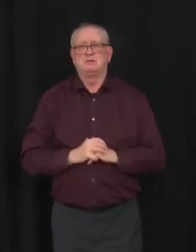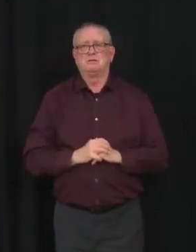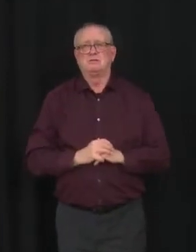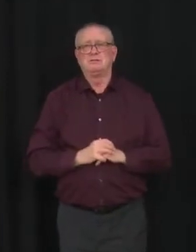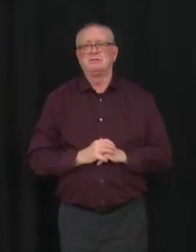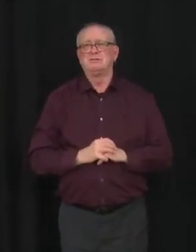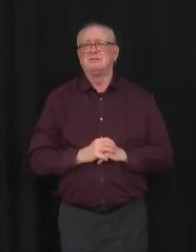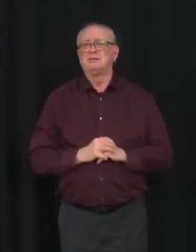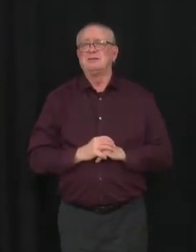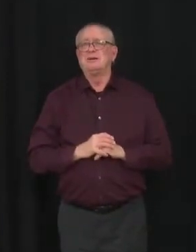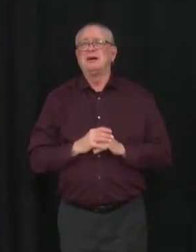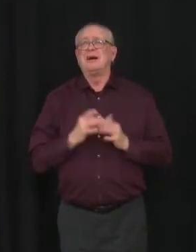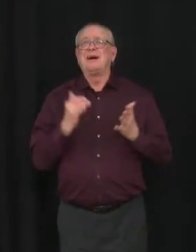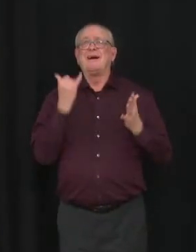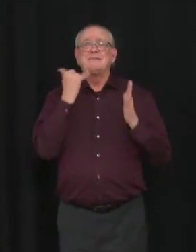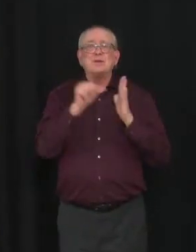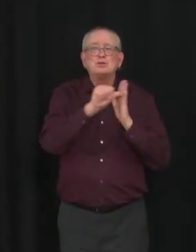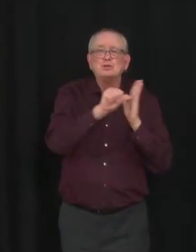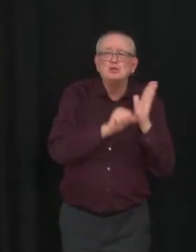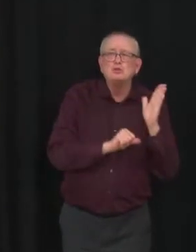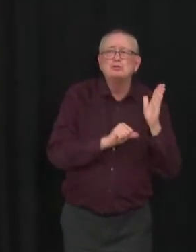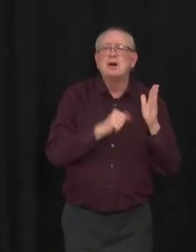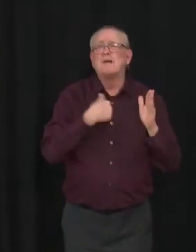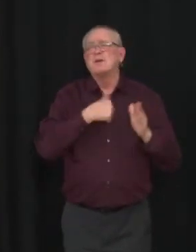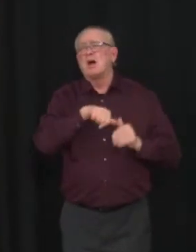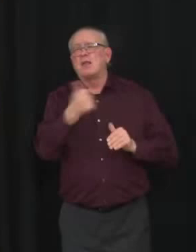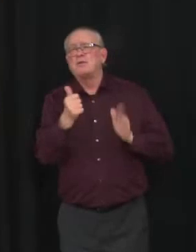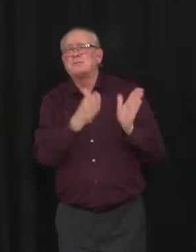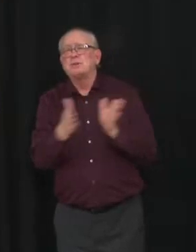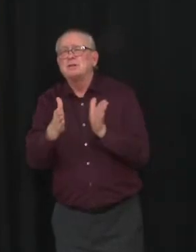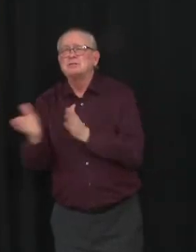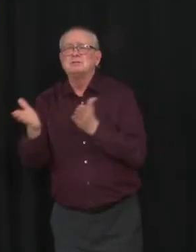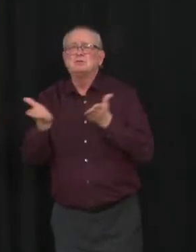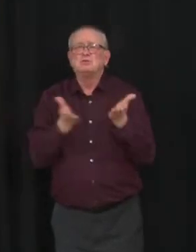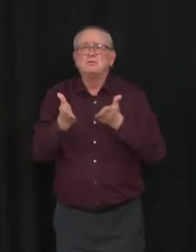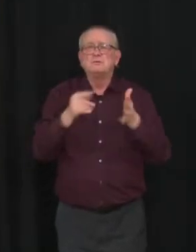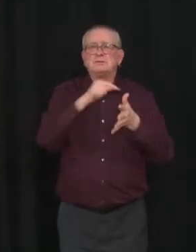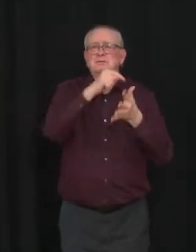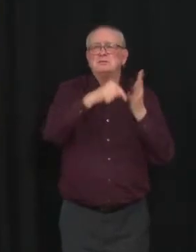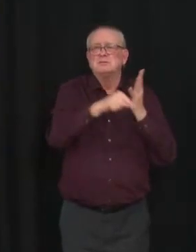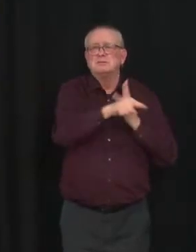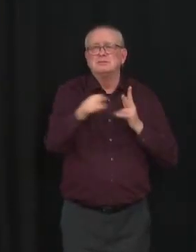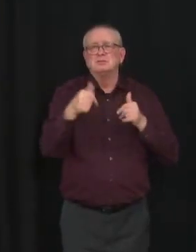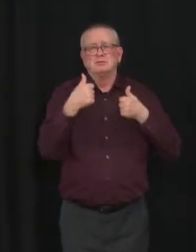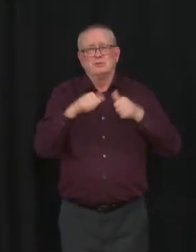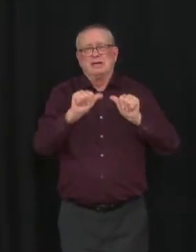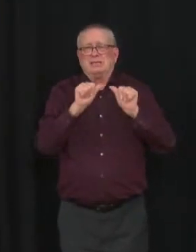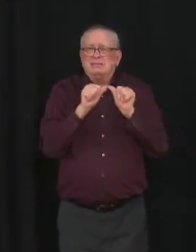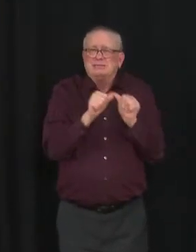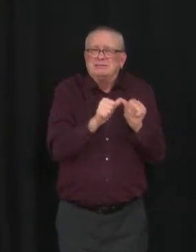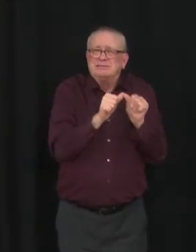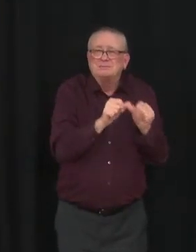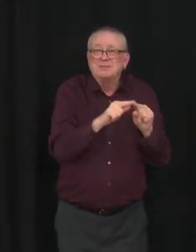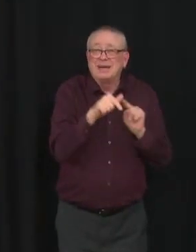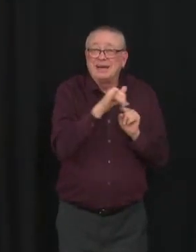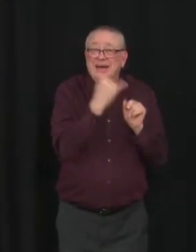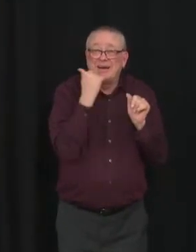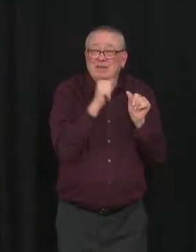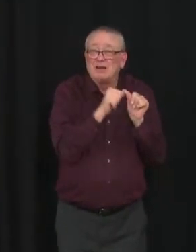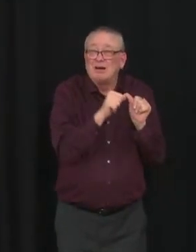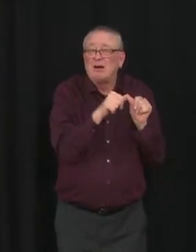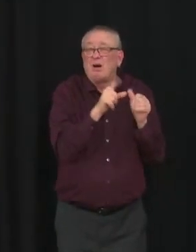But ultimately, our ability to keep these services available depends on all of us following the public health measures that are in